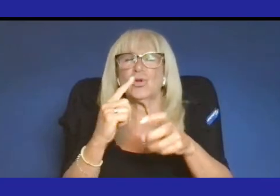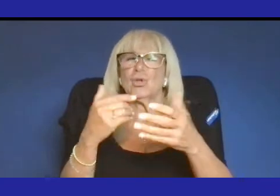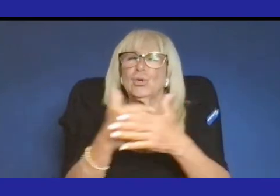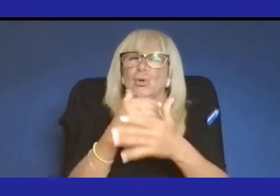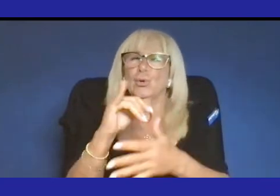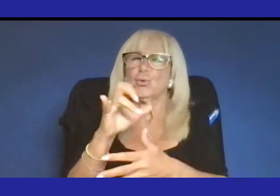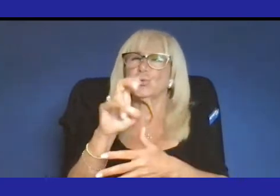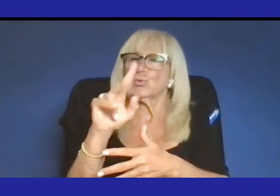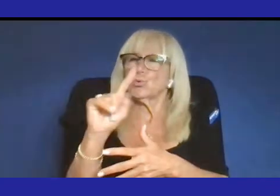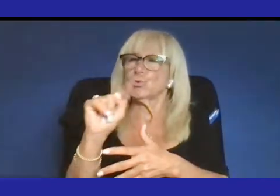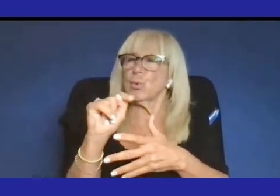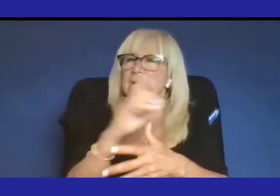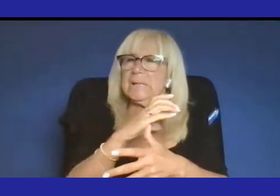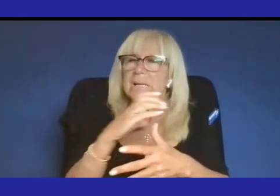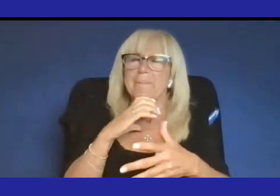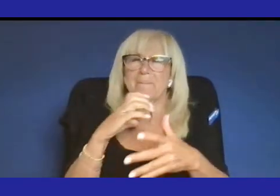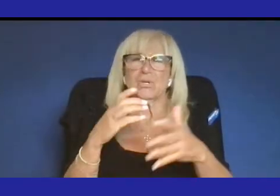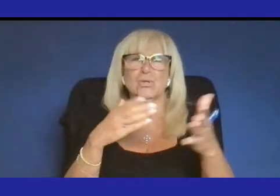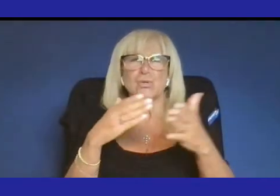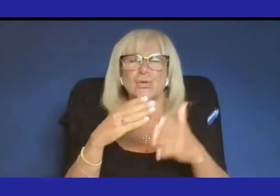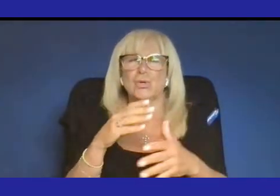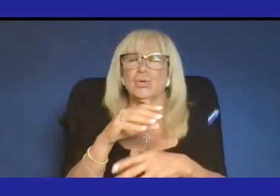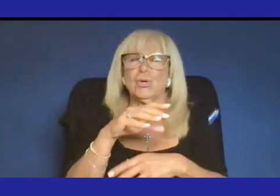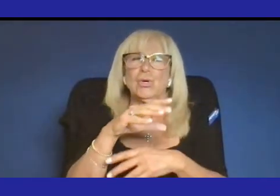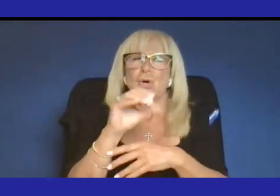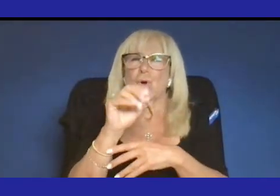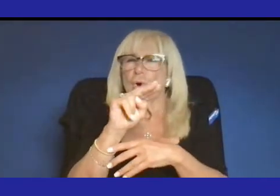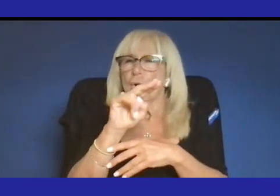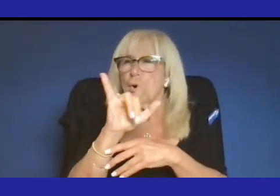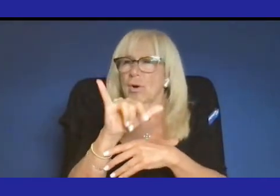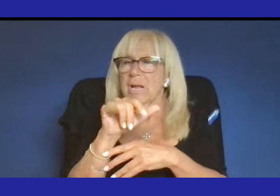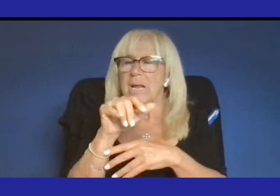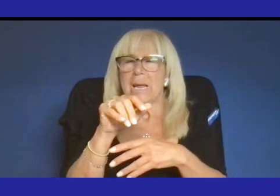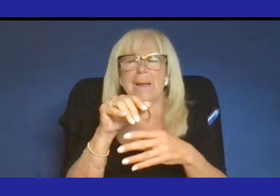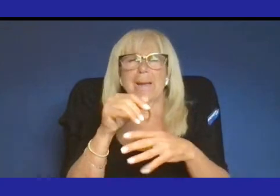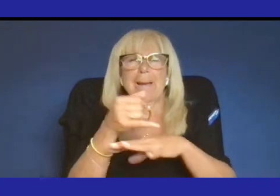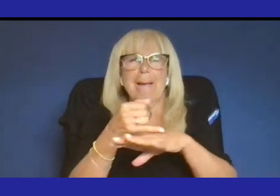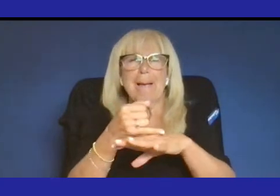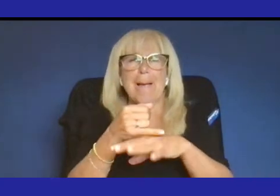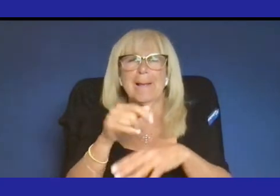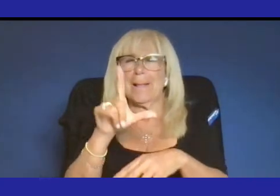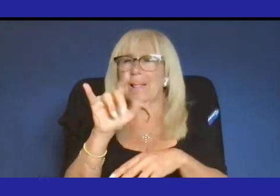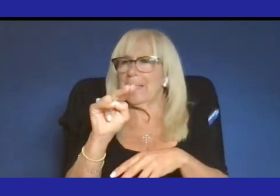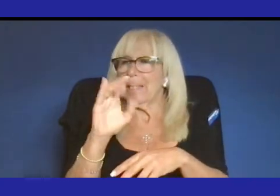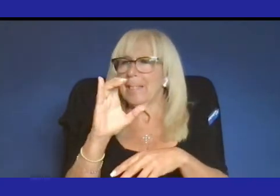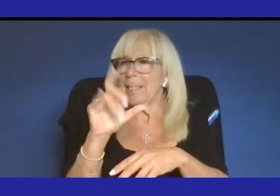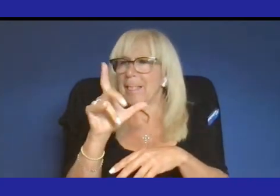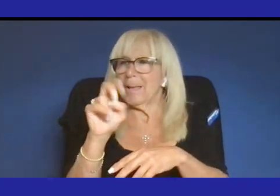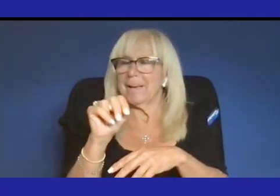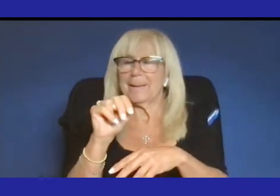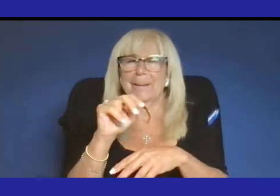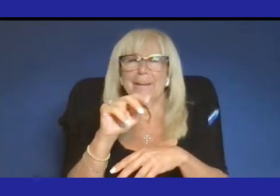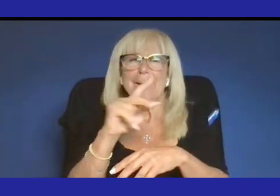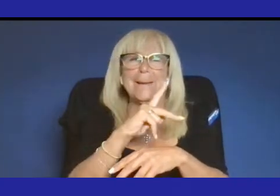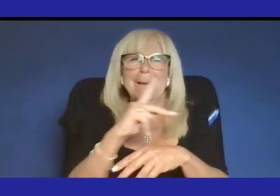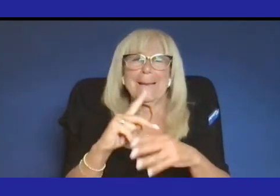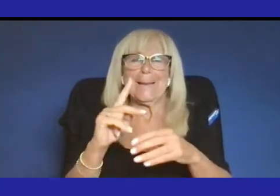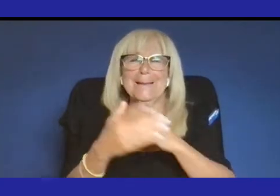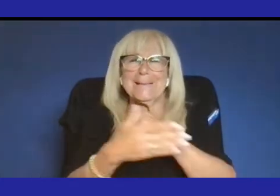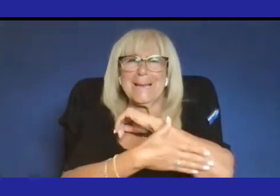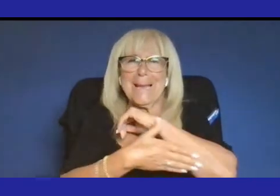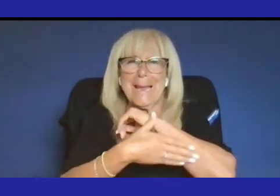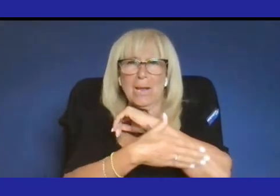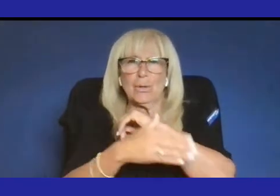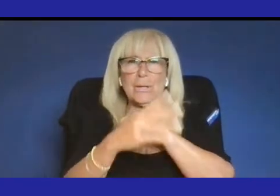at Carter, Coney Island, South Brooklyn, Lincoln, and Kings County. This fiscal year, we are working in